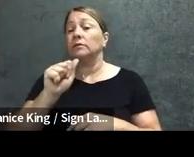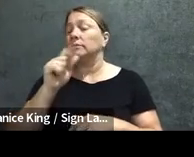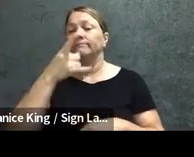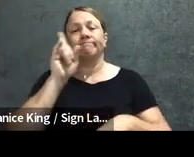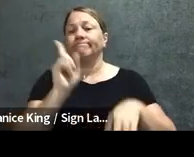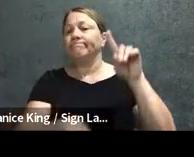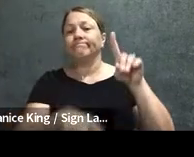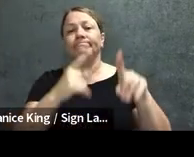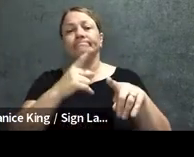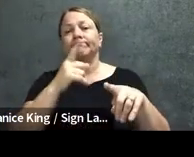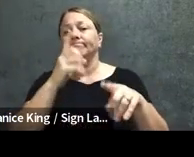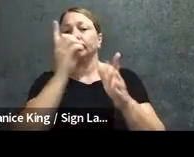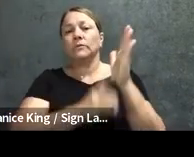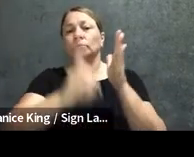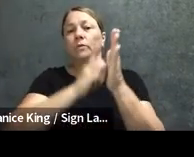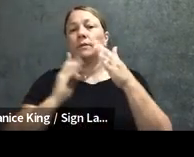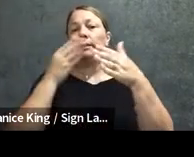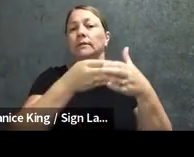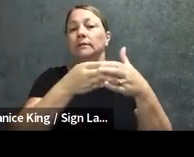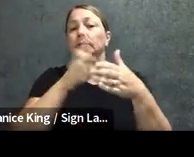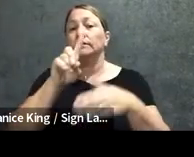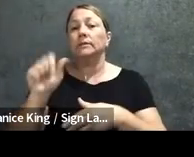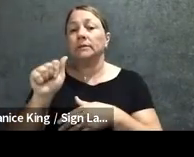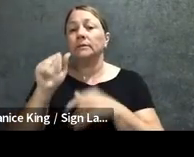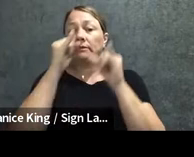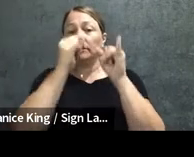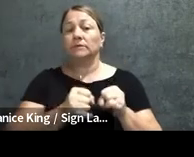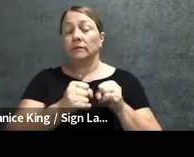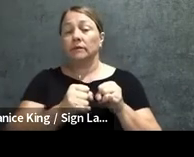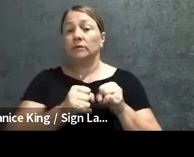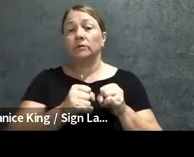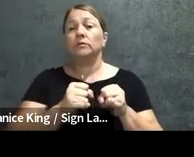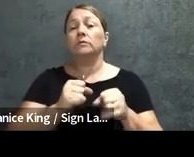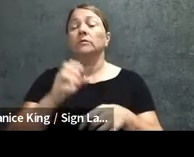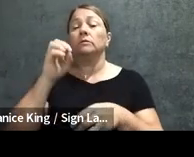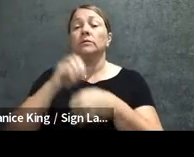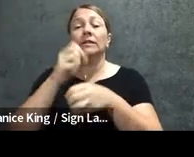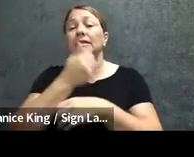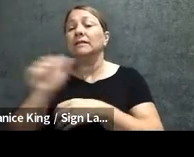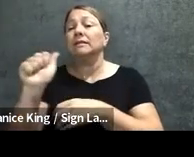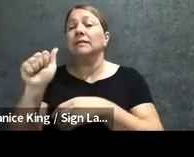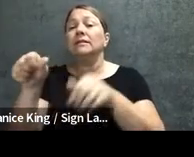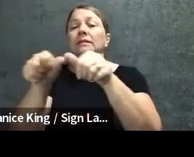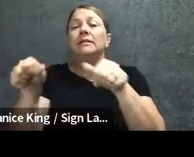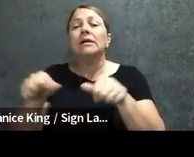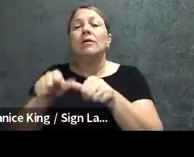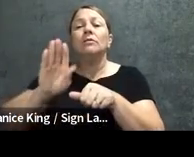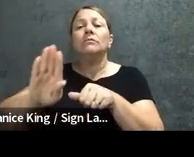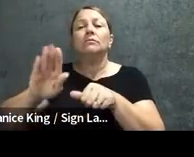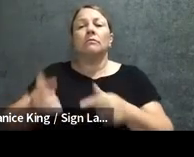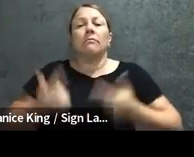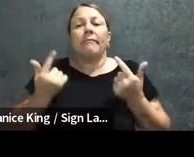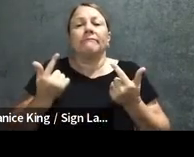with disabilities in major areas of public life, among them employment, which is covered mainly by Title I of